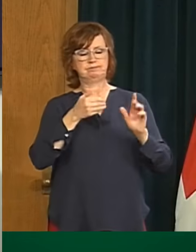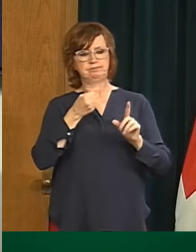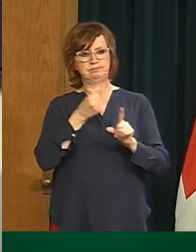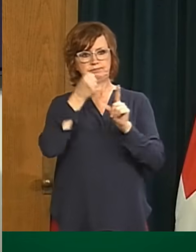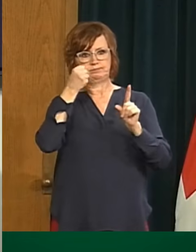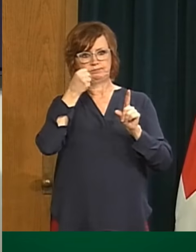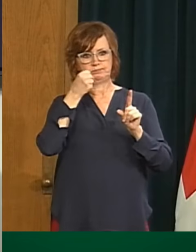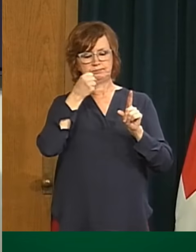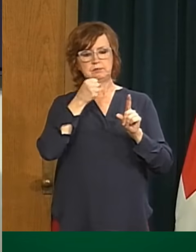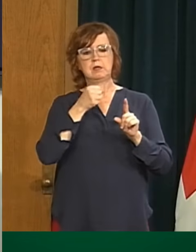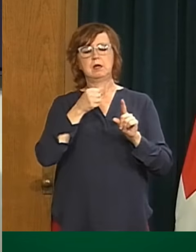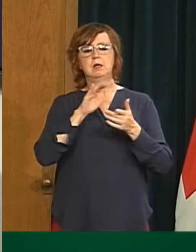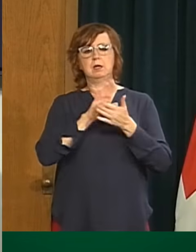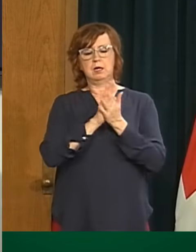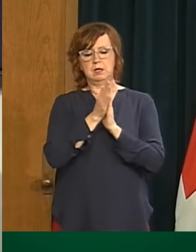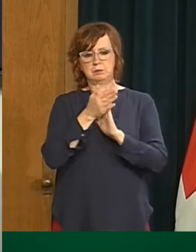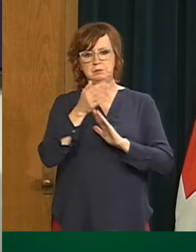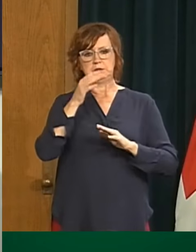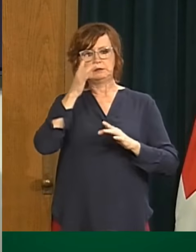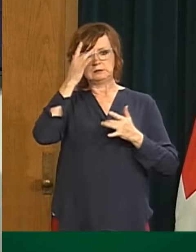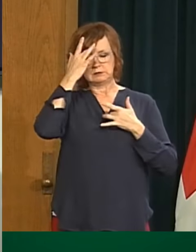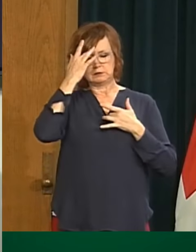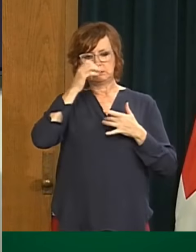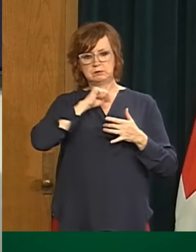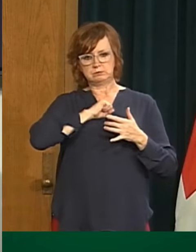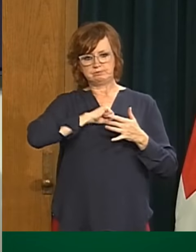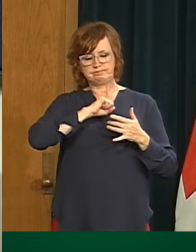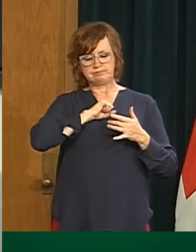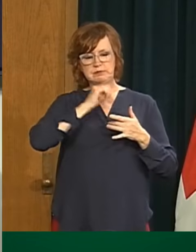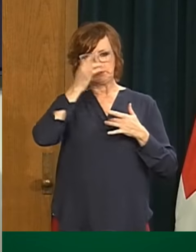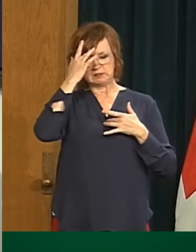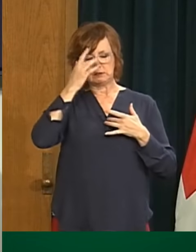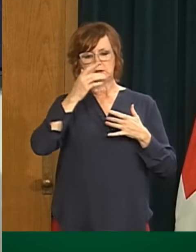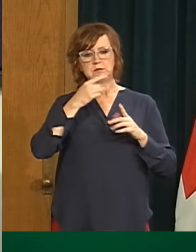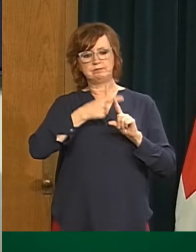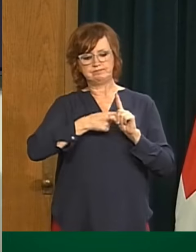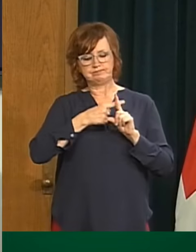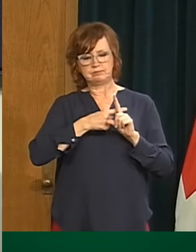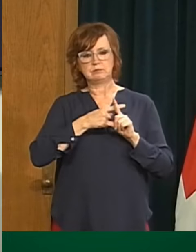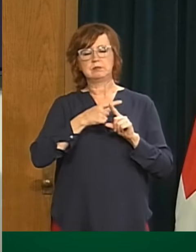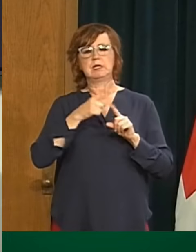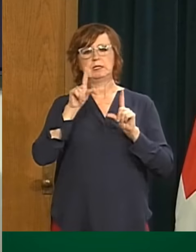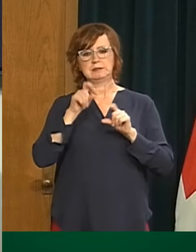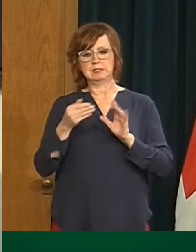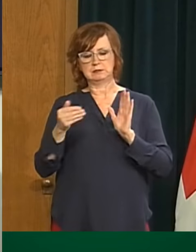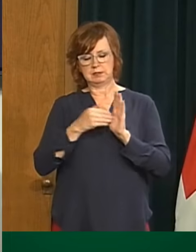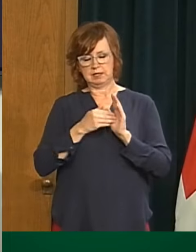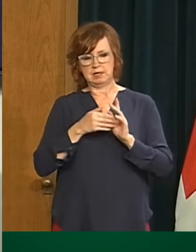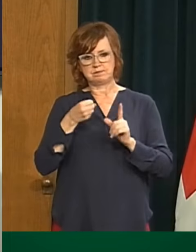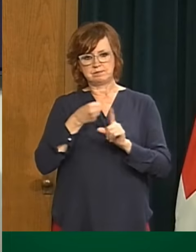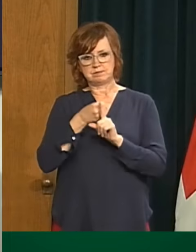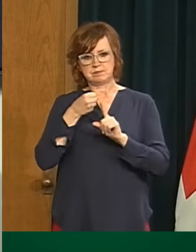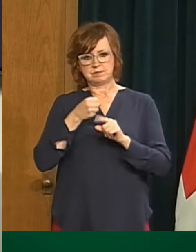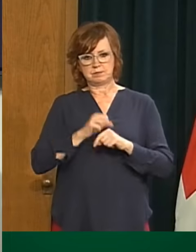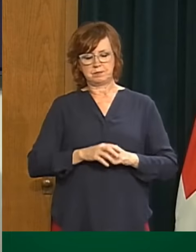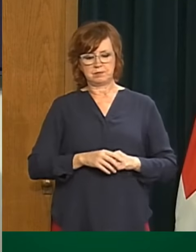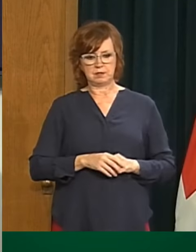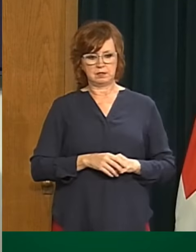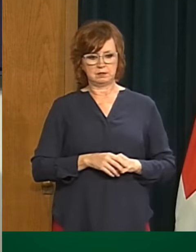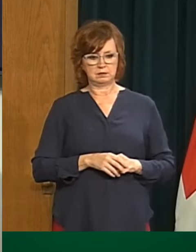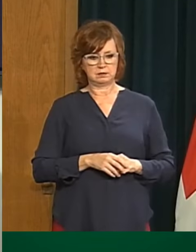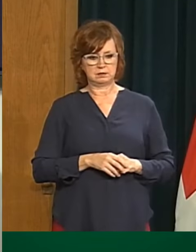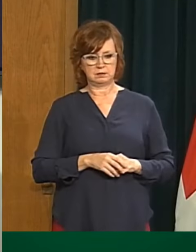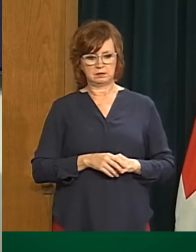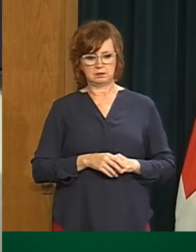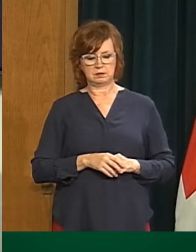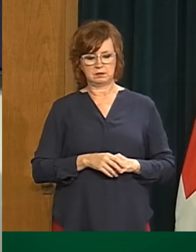the MHO, to the clinical staff. And as Dr. Shahab described, it's best practice to actually direct staff to be removed